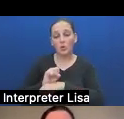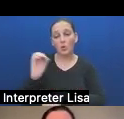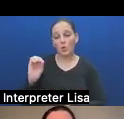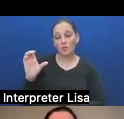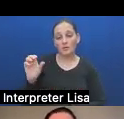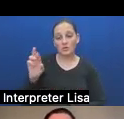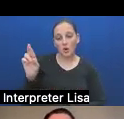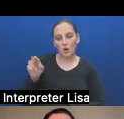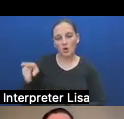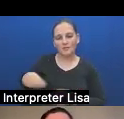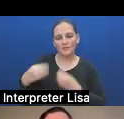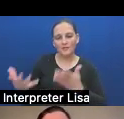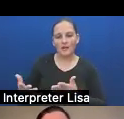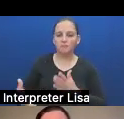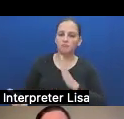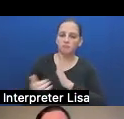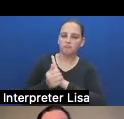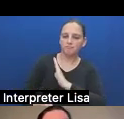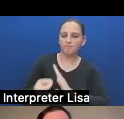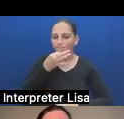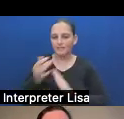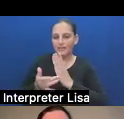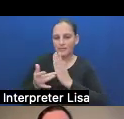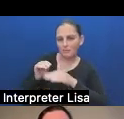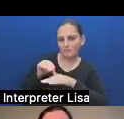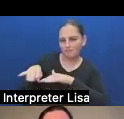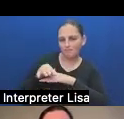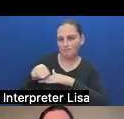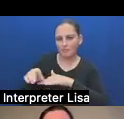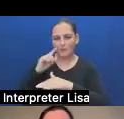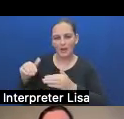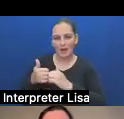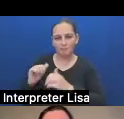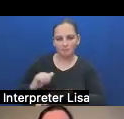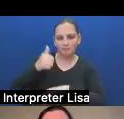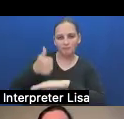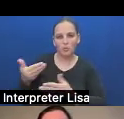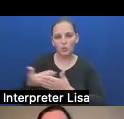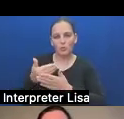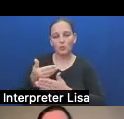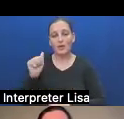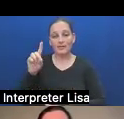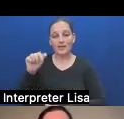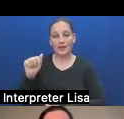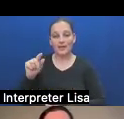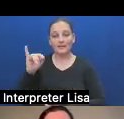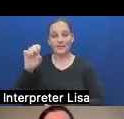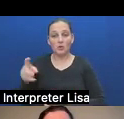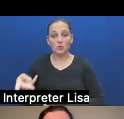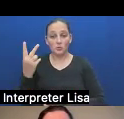expert technical guidance during the development of the new ADA Title II amendments that cover